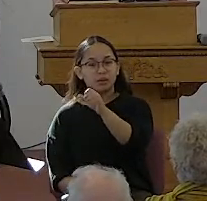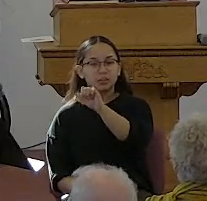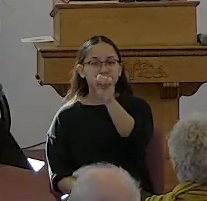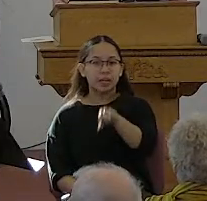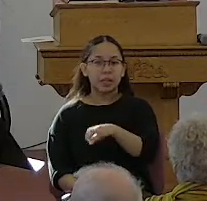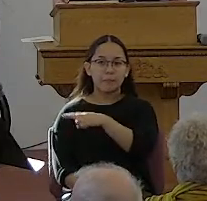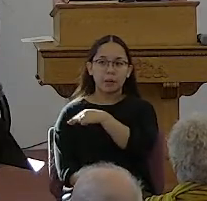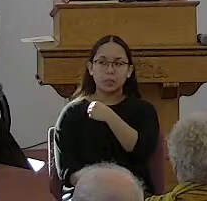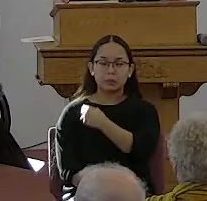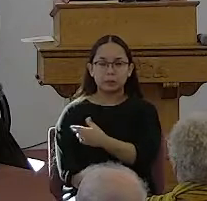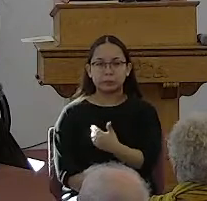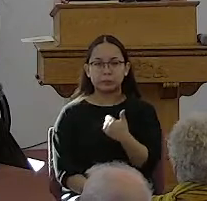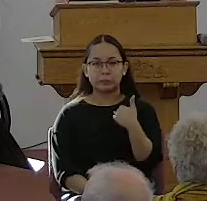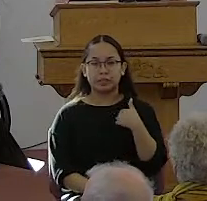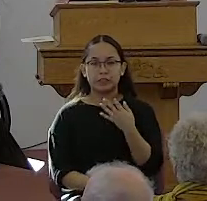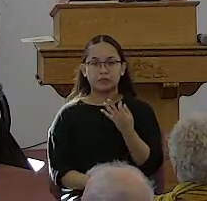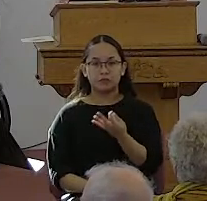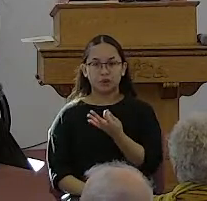Friday.